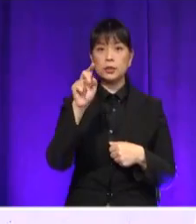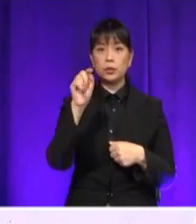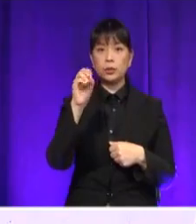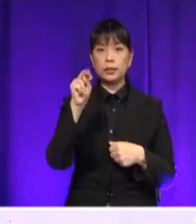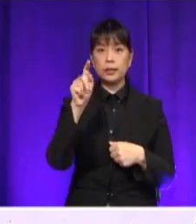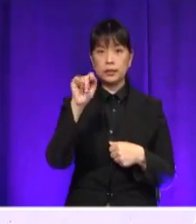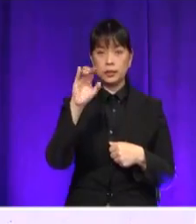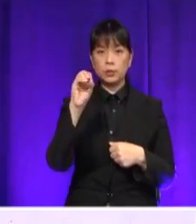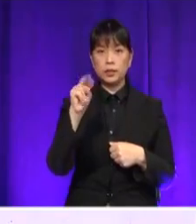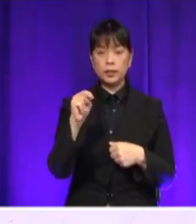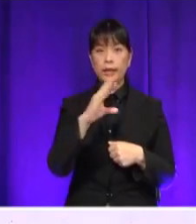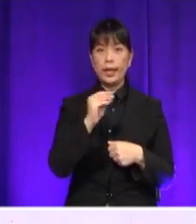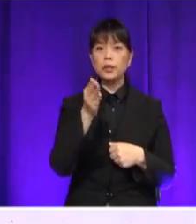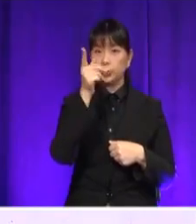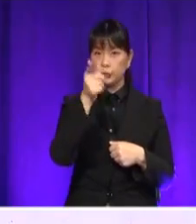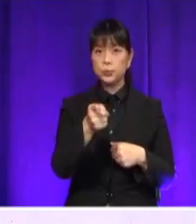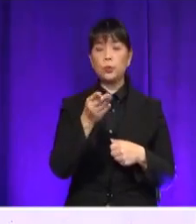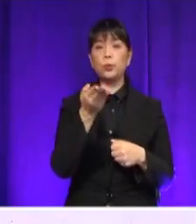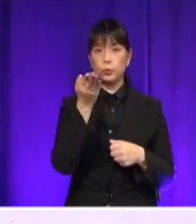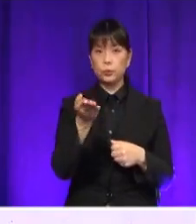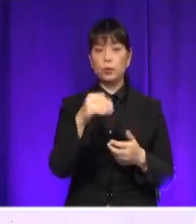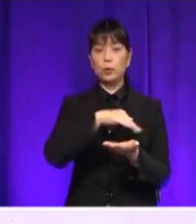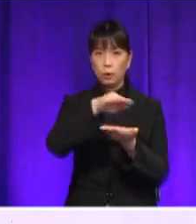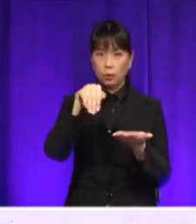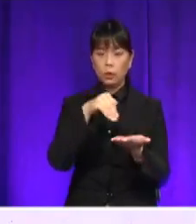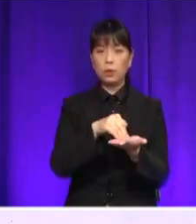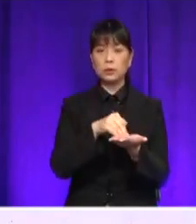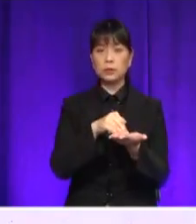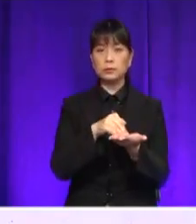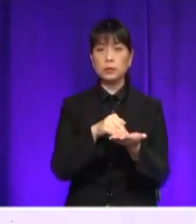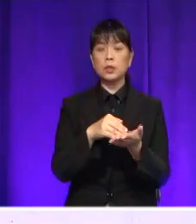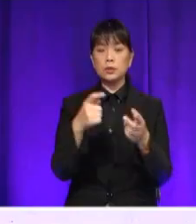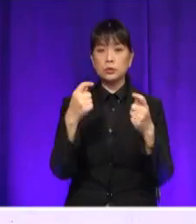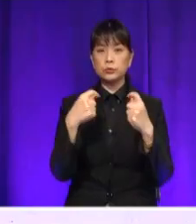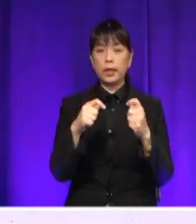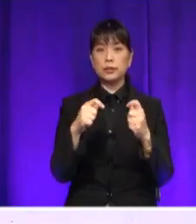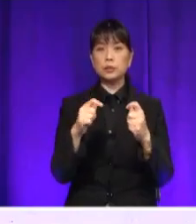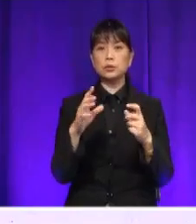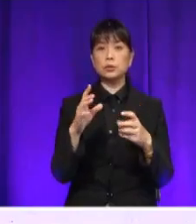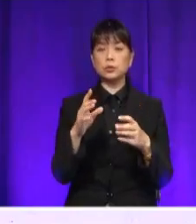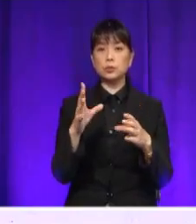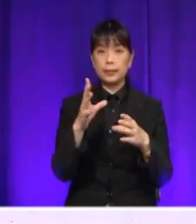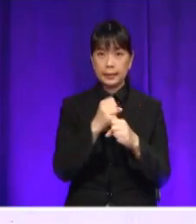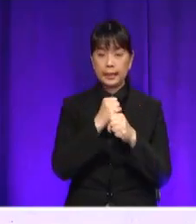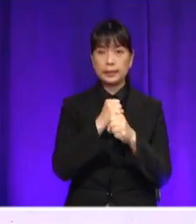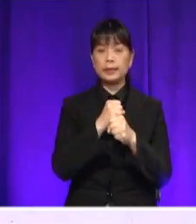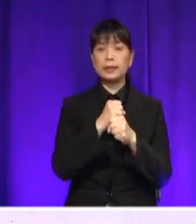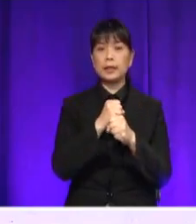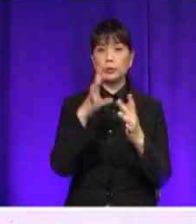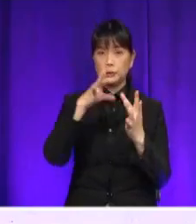to try and guess which emoji matches what I am truly